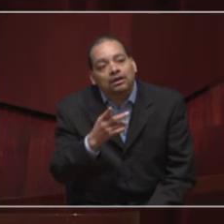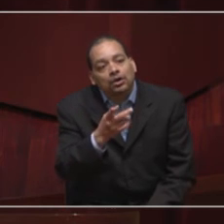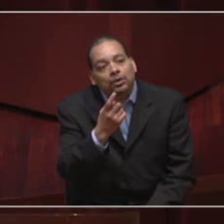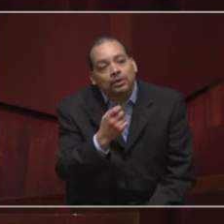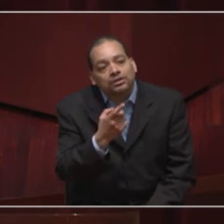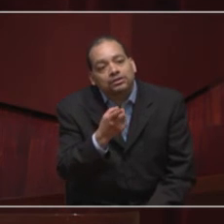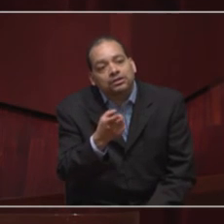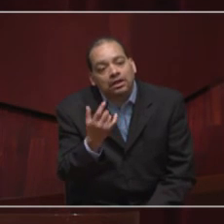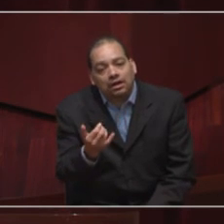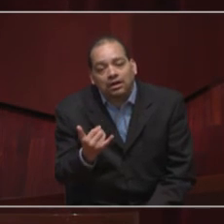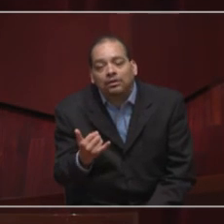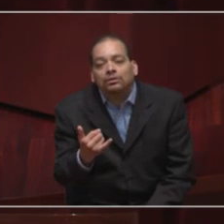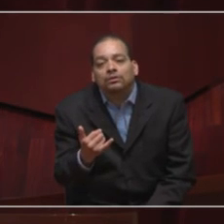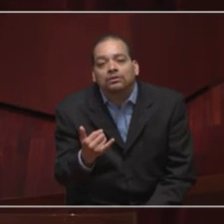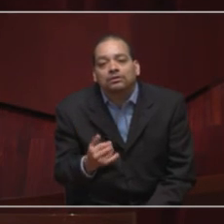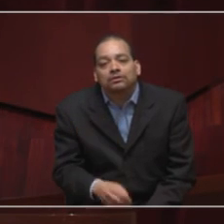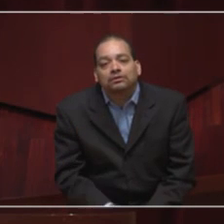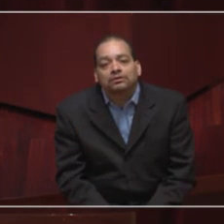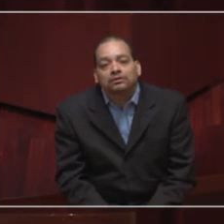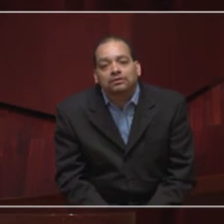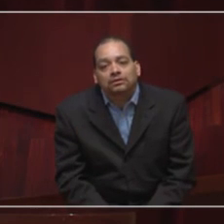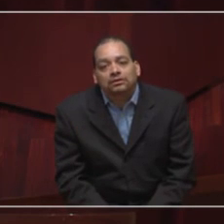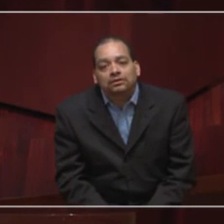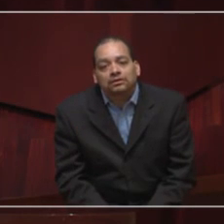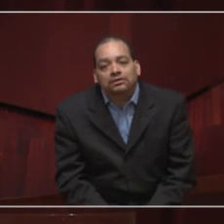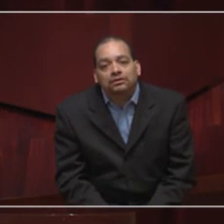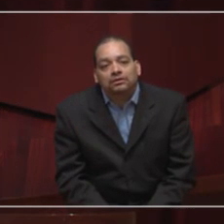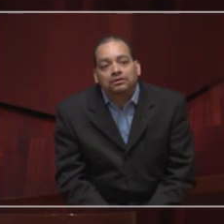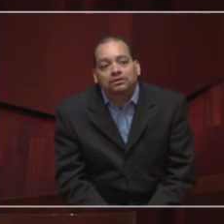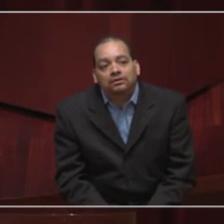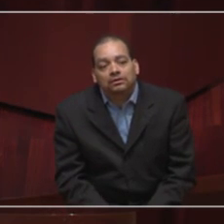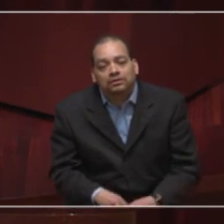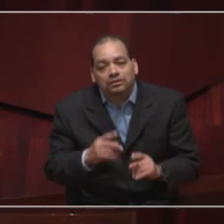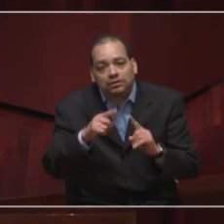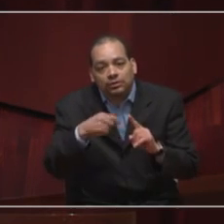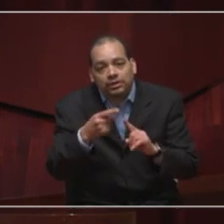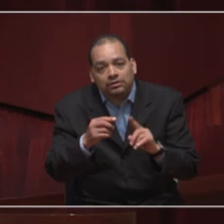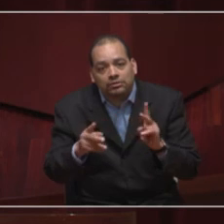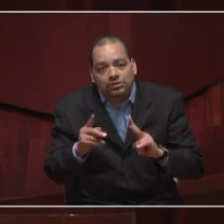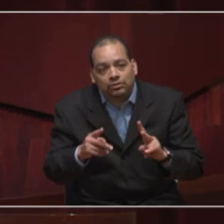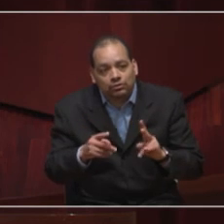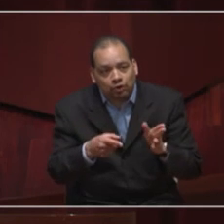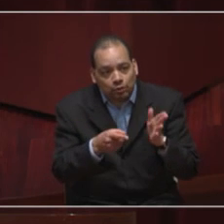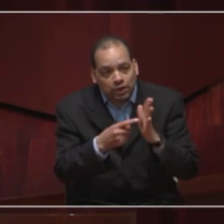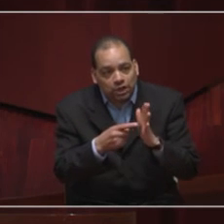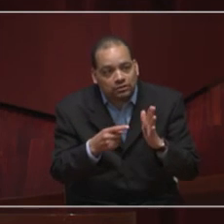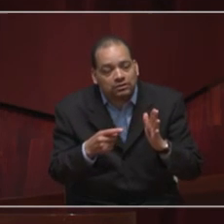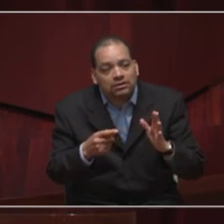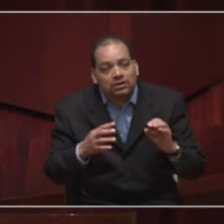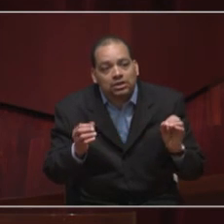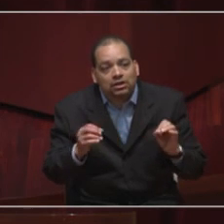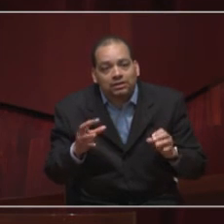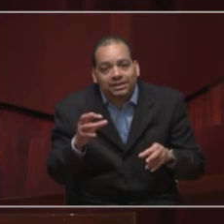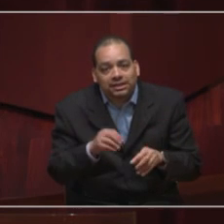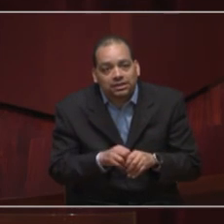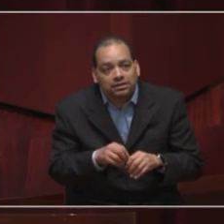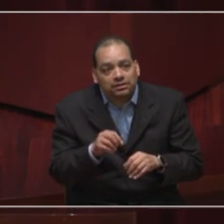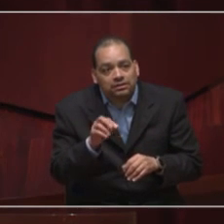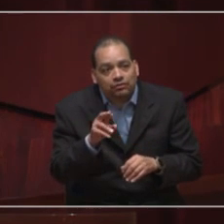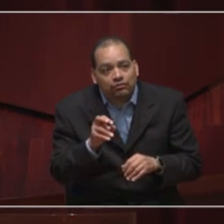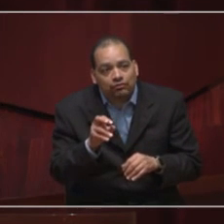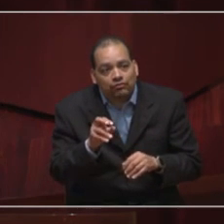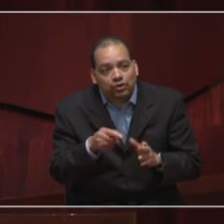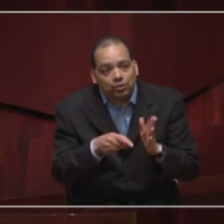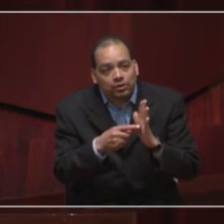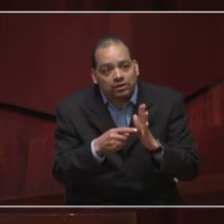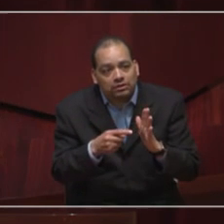we're having, or issue, is on when individuals are making requests, there's nothing in the request that's allowing us to see